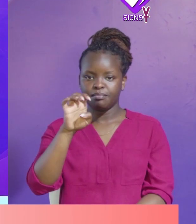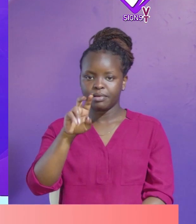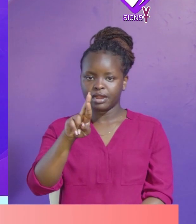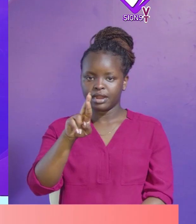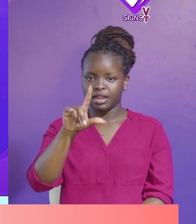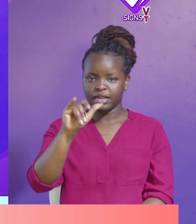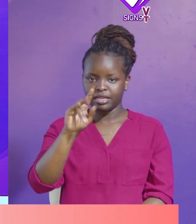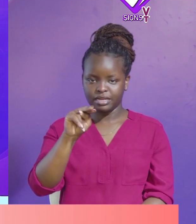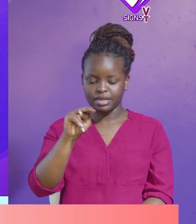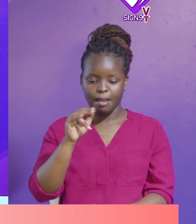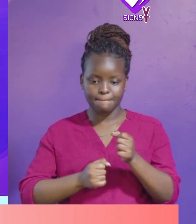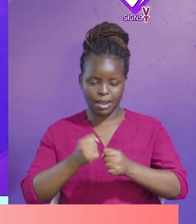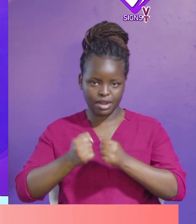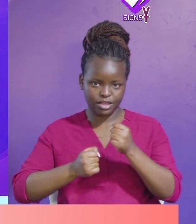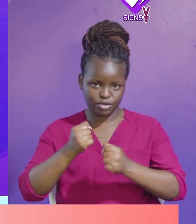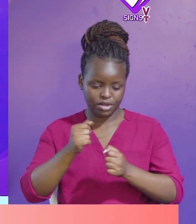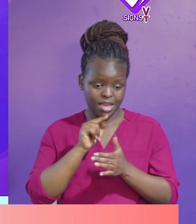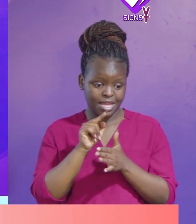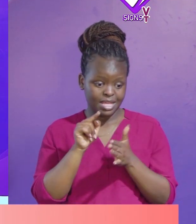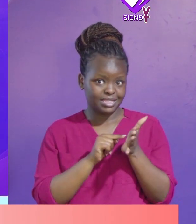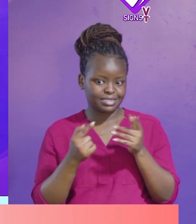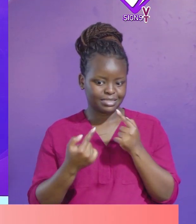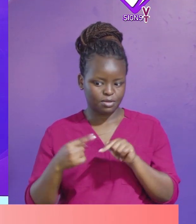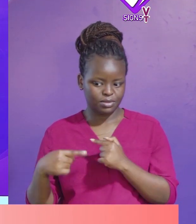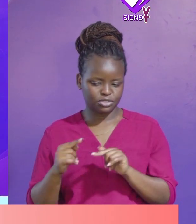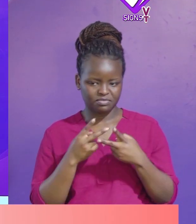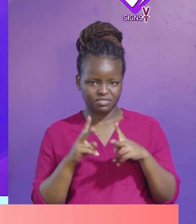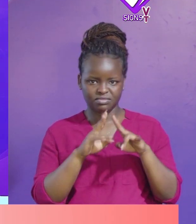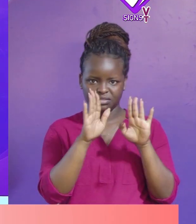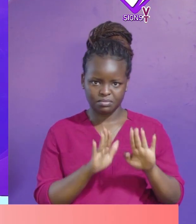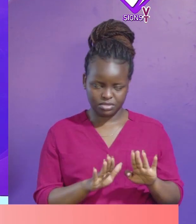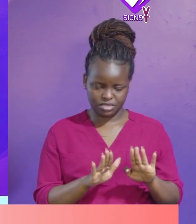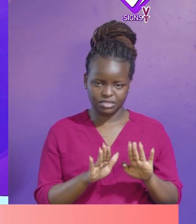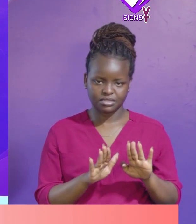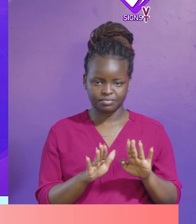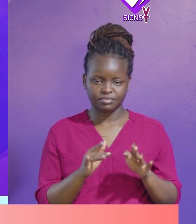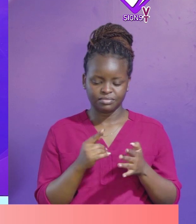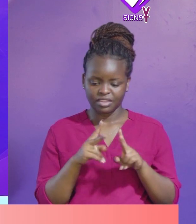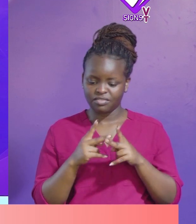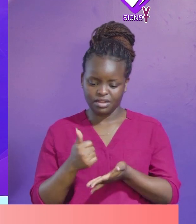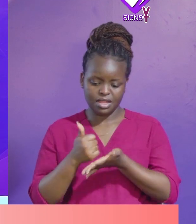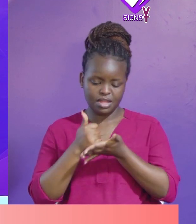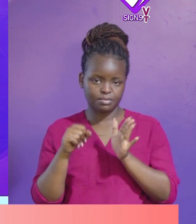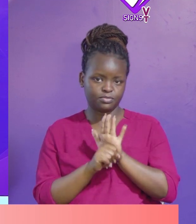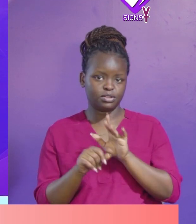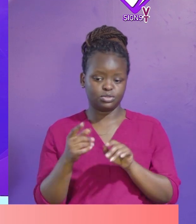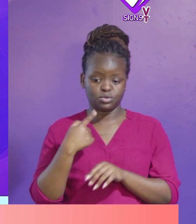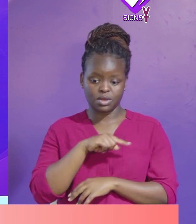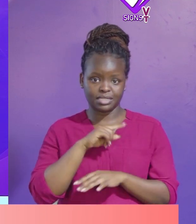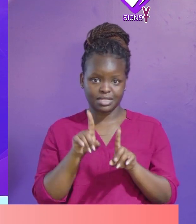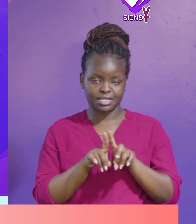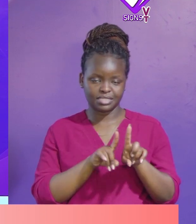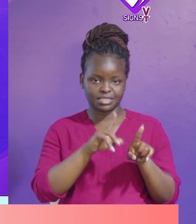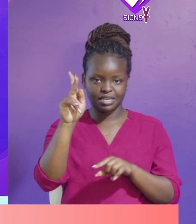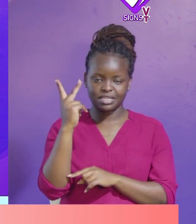Of course, you know, these competitions have been crucial and they have been so helpful to us as Kenyans. We managed